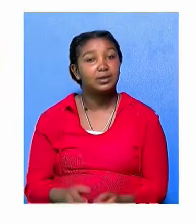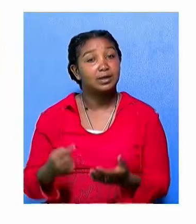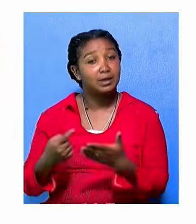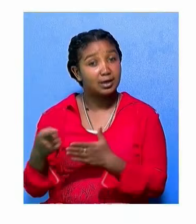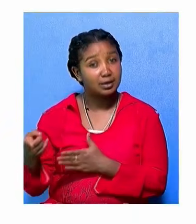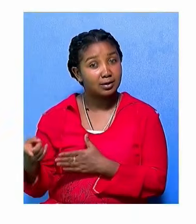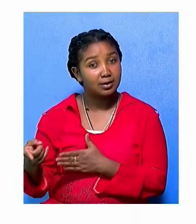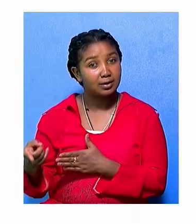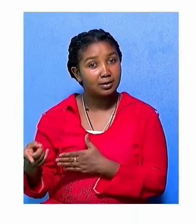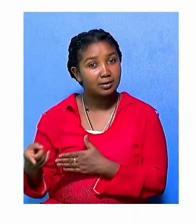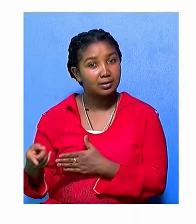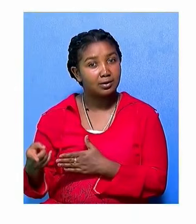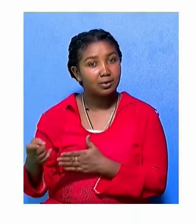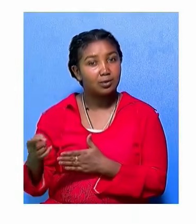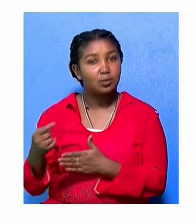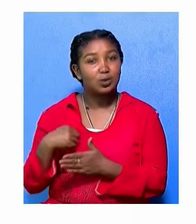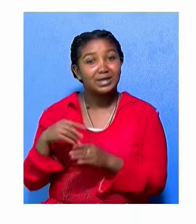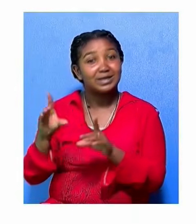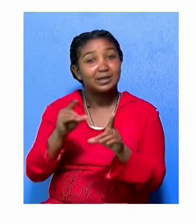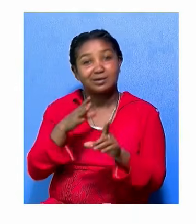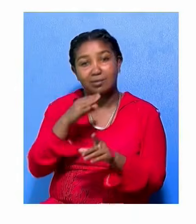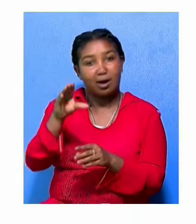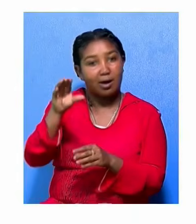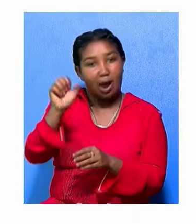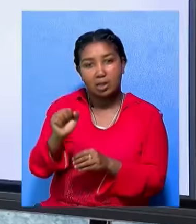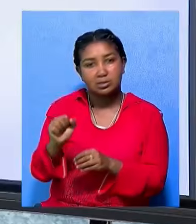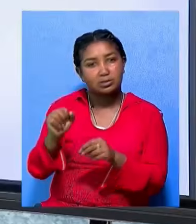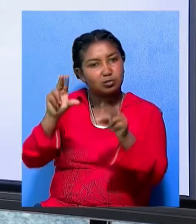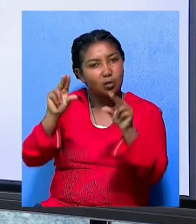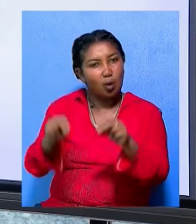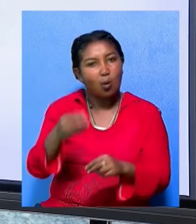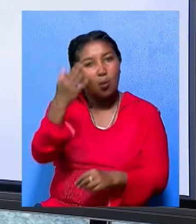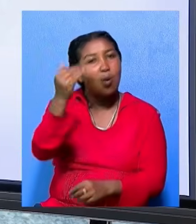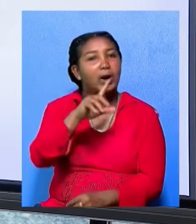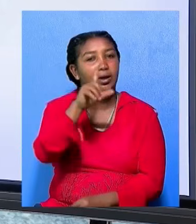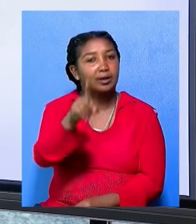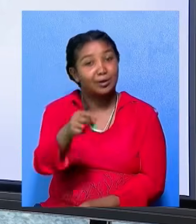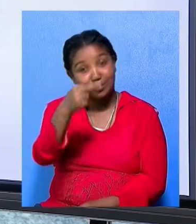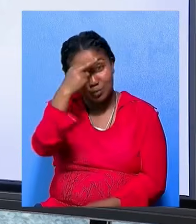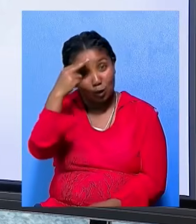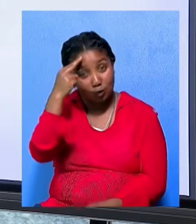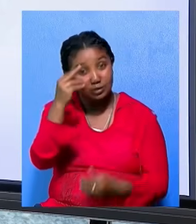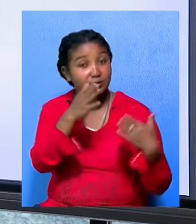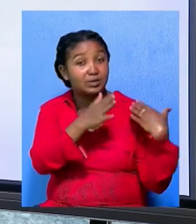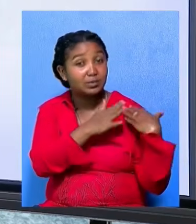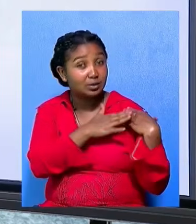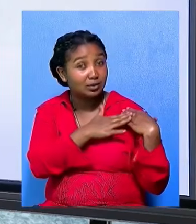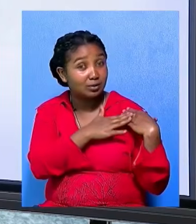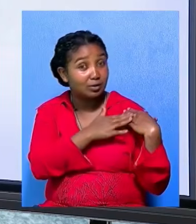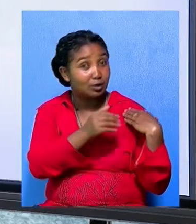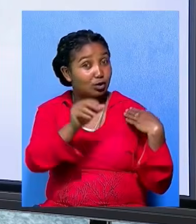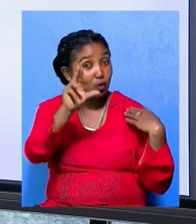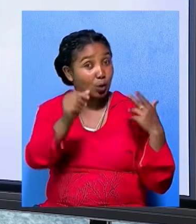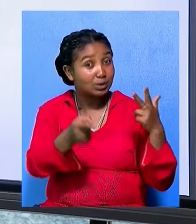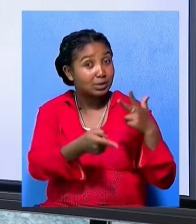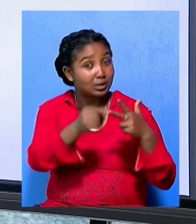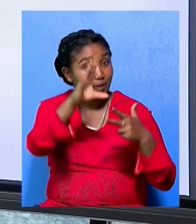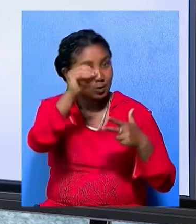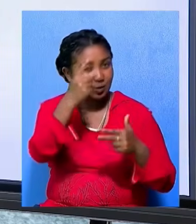Here, we didn't add s here. Why? Because the subject is not third person